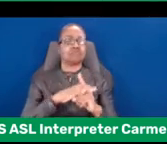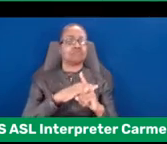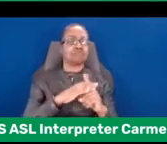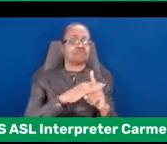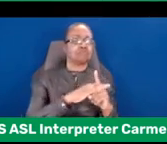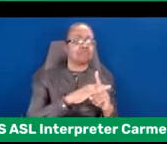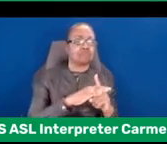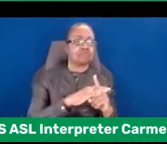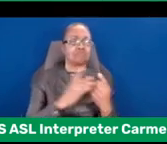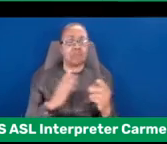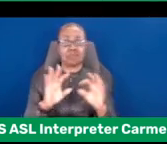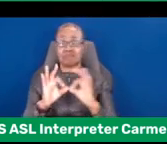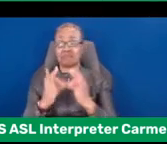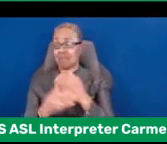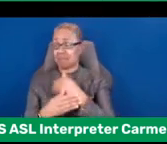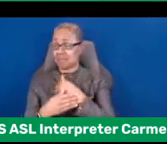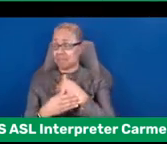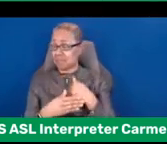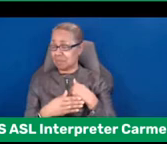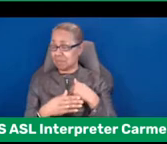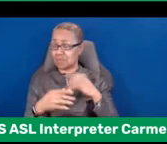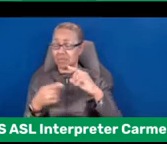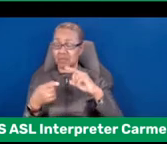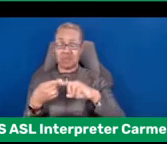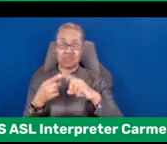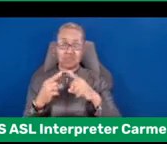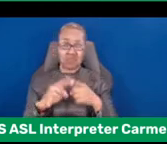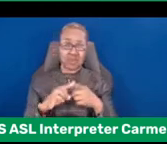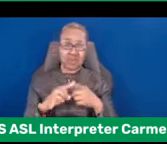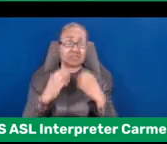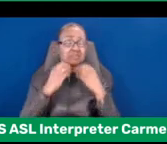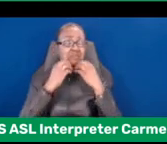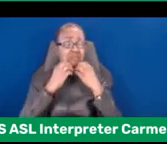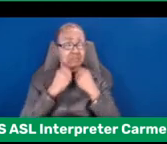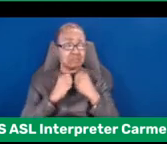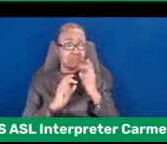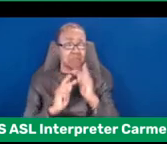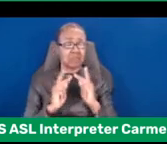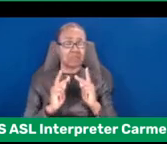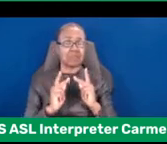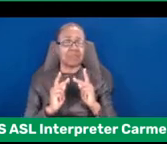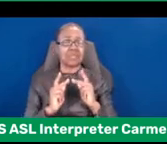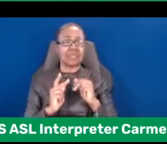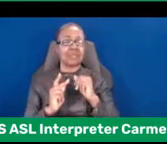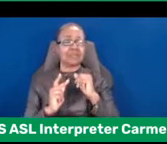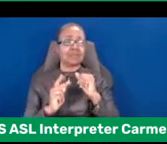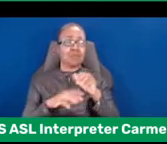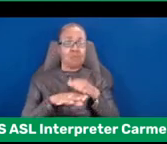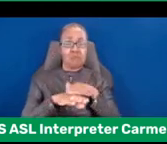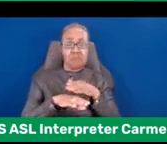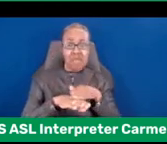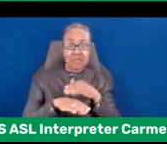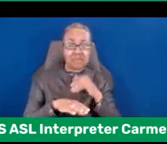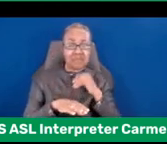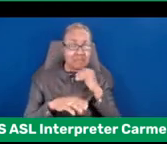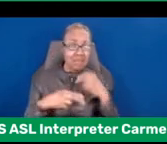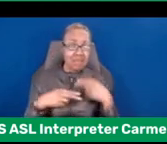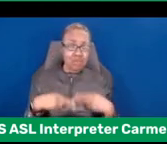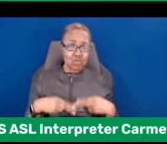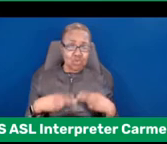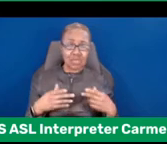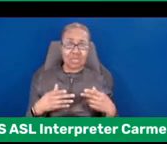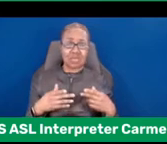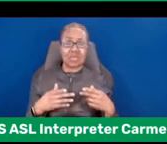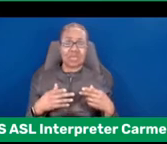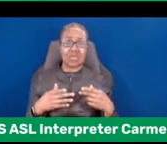family members, friends, loved ones, non-human companions, the sunshine, memory